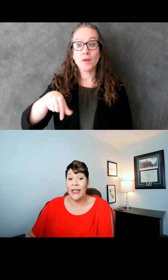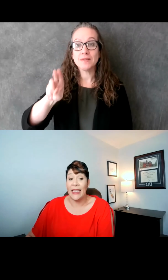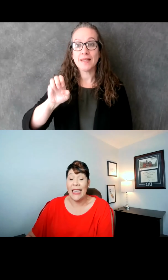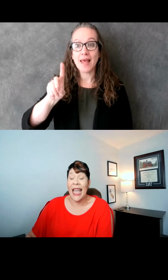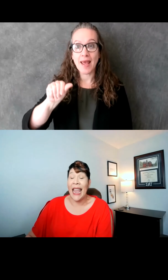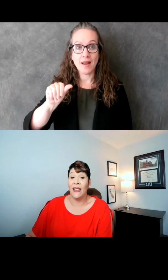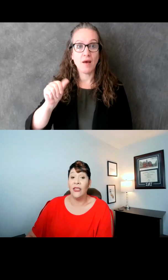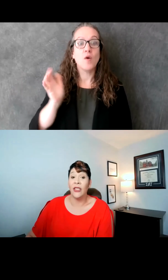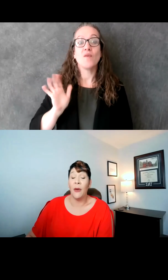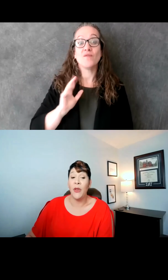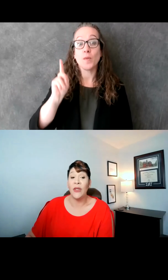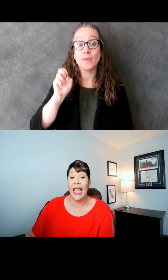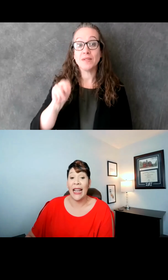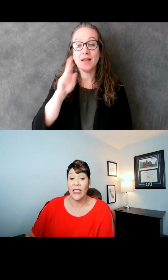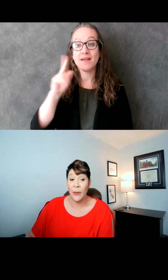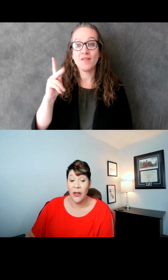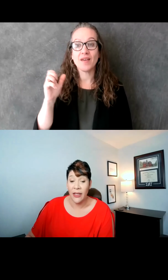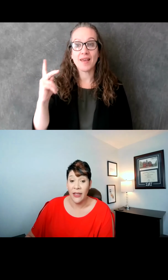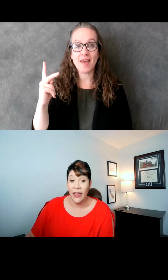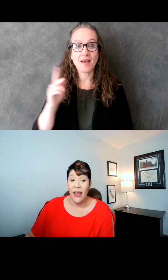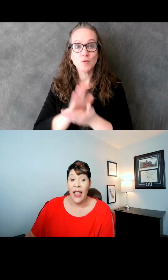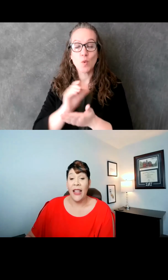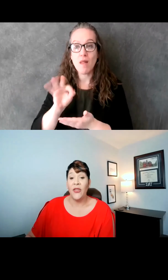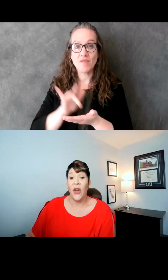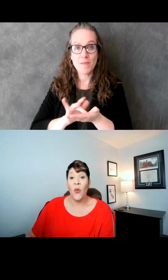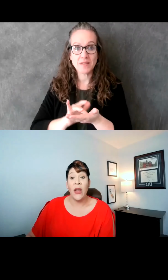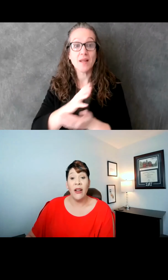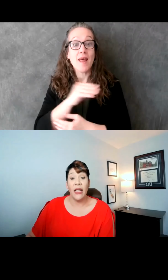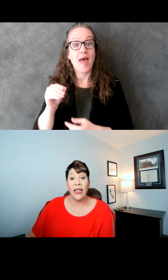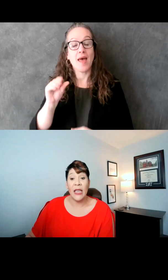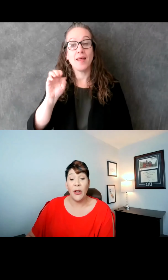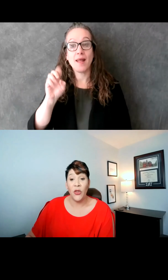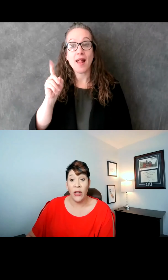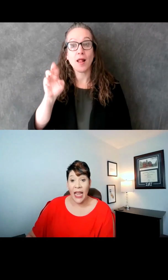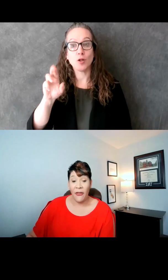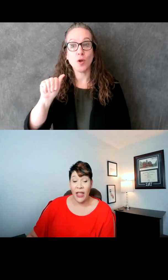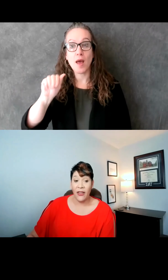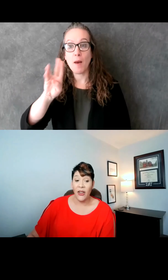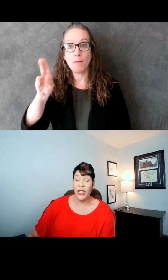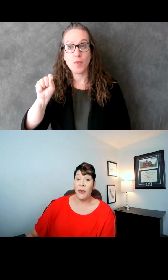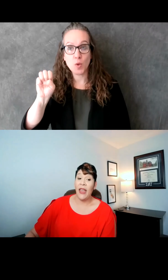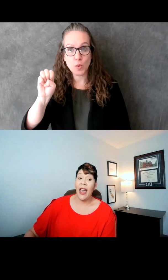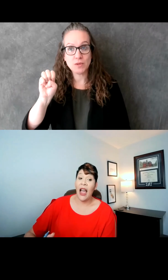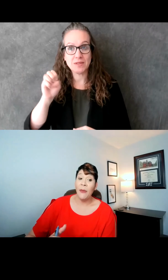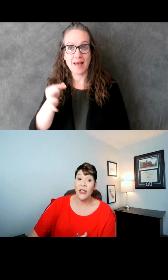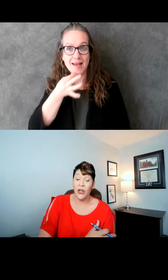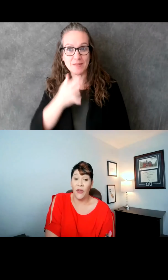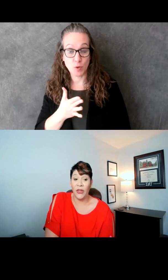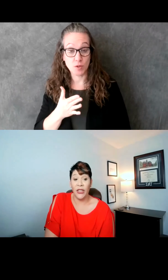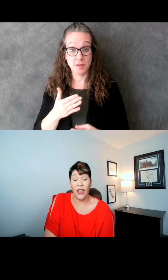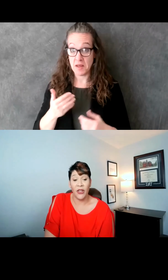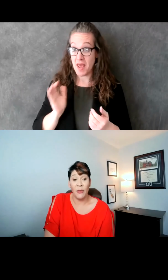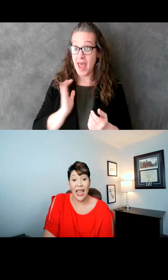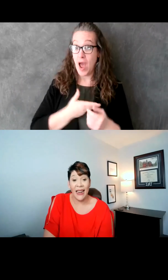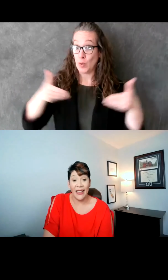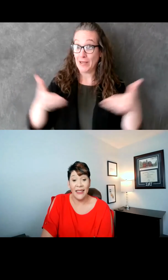at USC, an elder abuse expert. And so we are going to keep it short today for the introduction. And with that, I'm going to turn it over